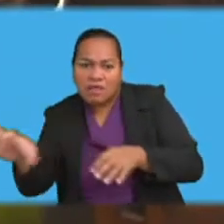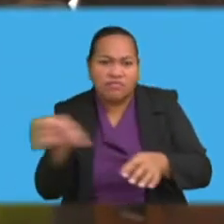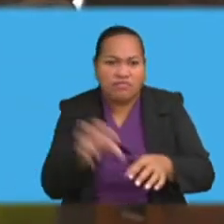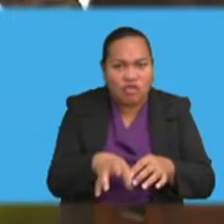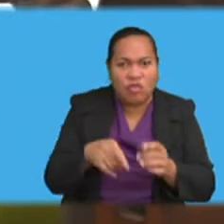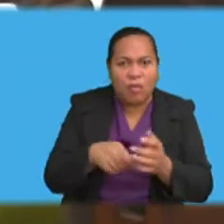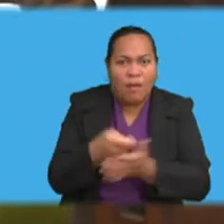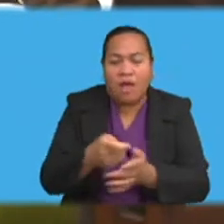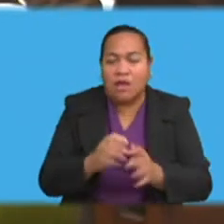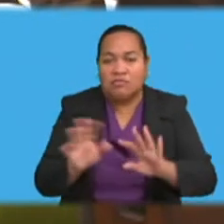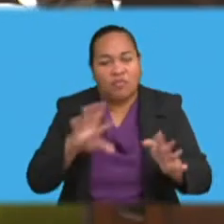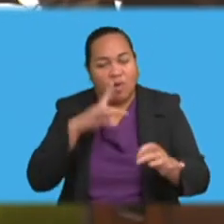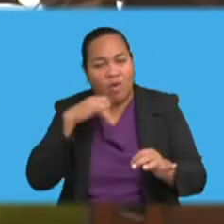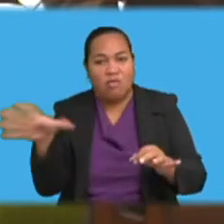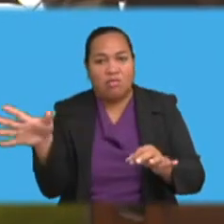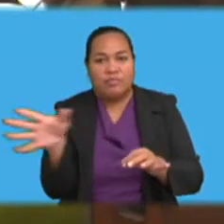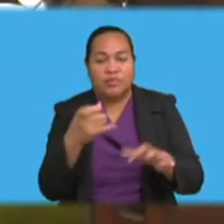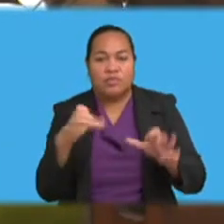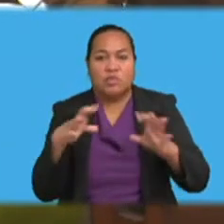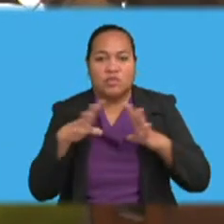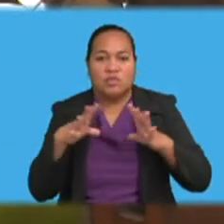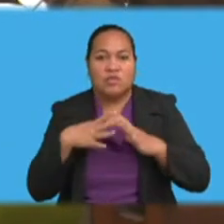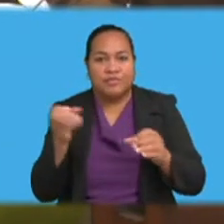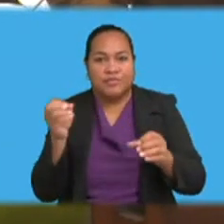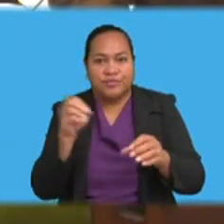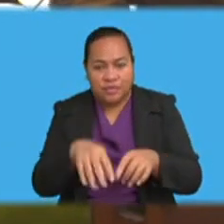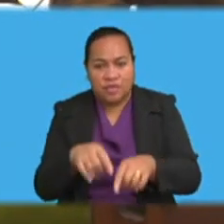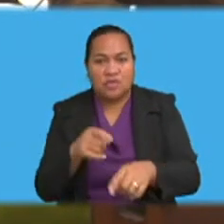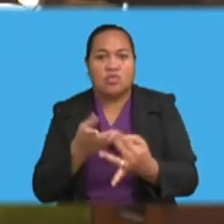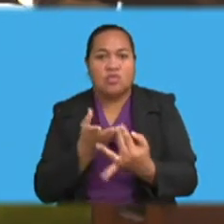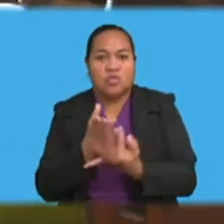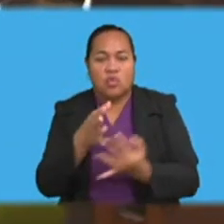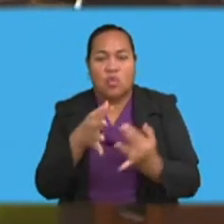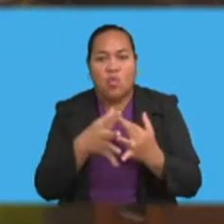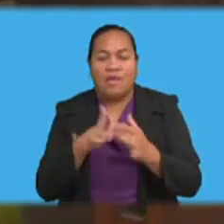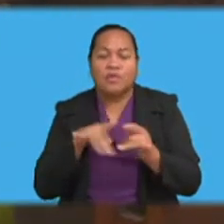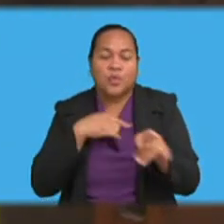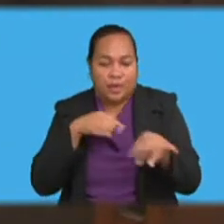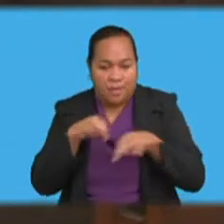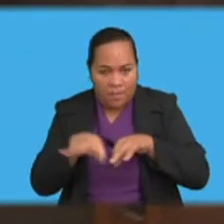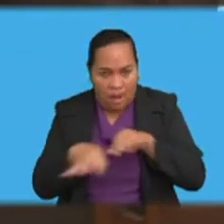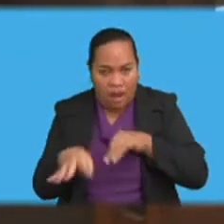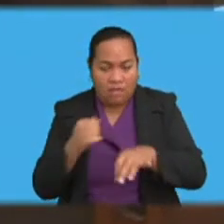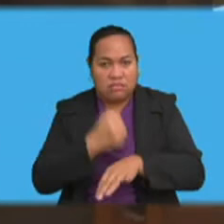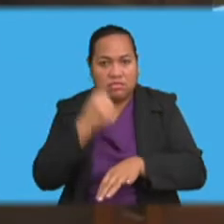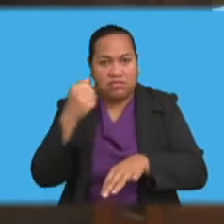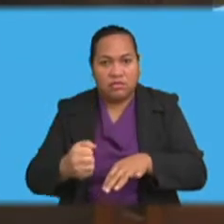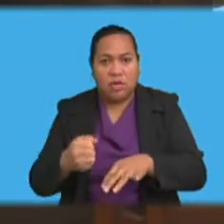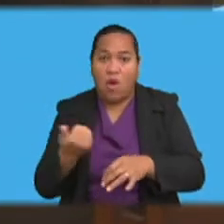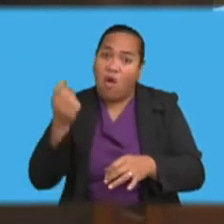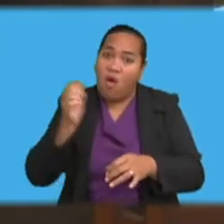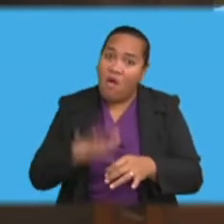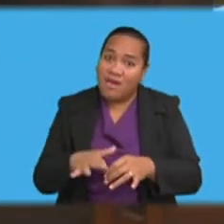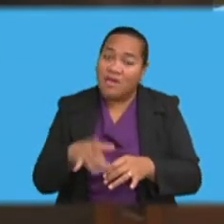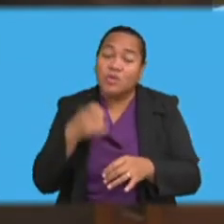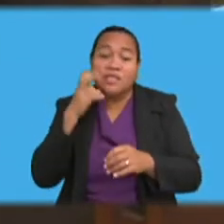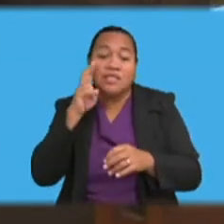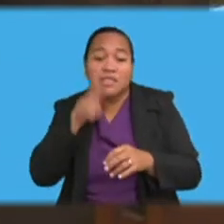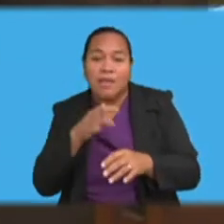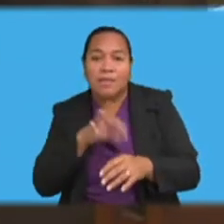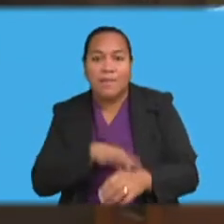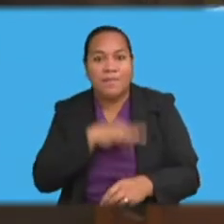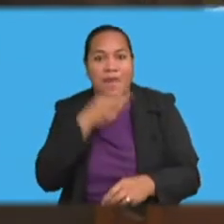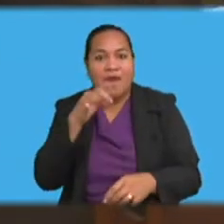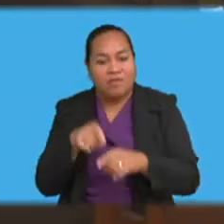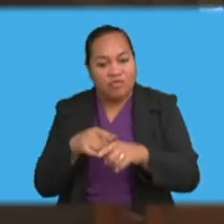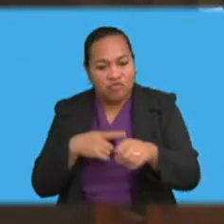TV services and another set of equipment to access free-to-air services. That's what we're planning to do, Madam Speaker. Already, we've seen the benefit in the use